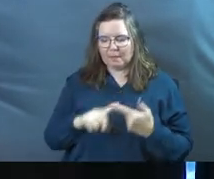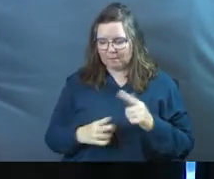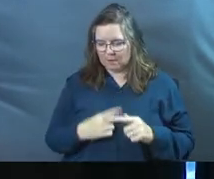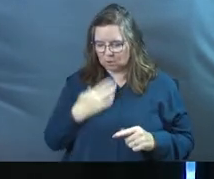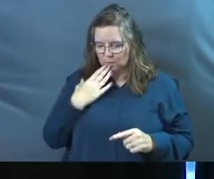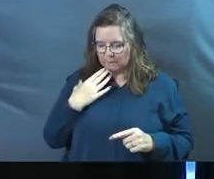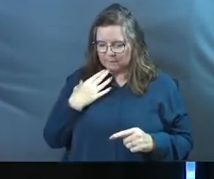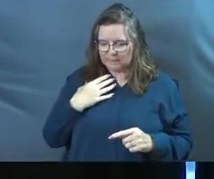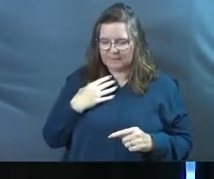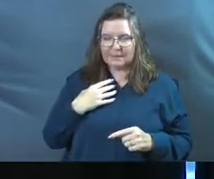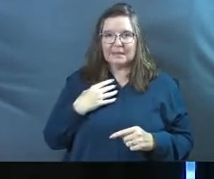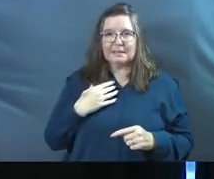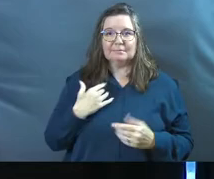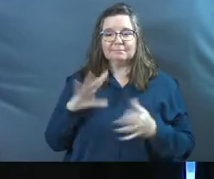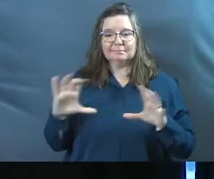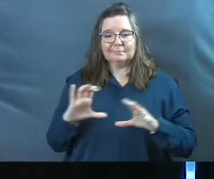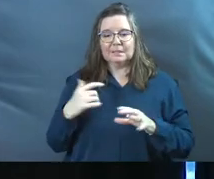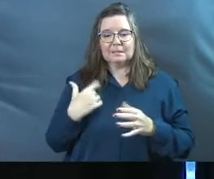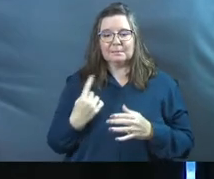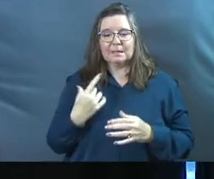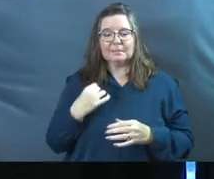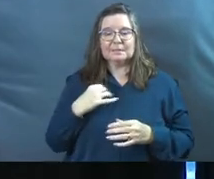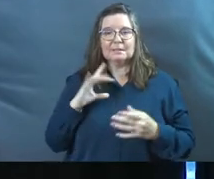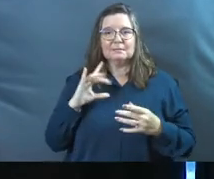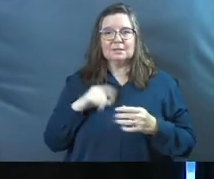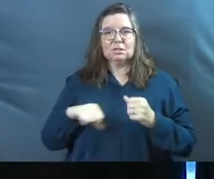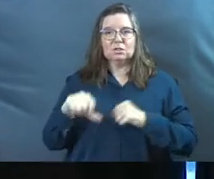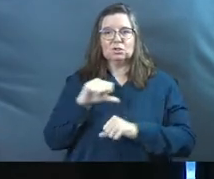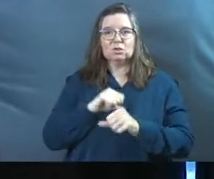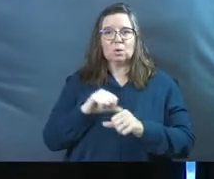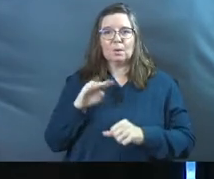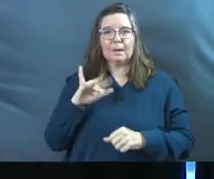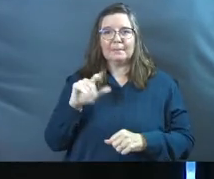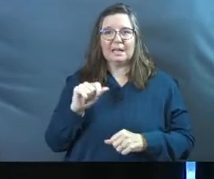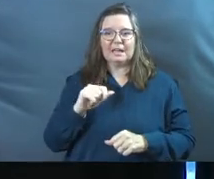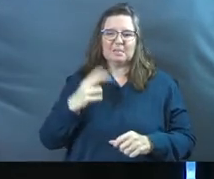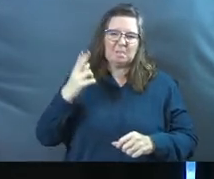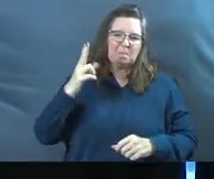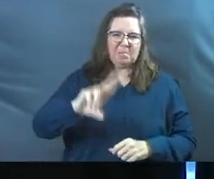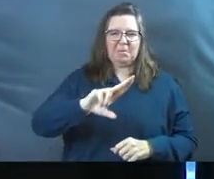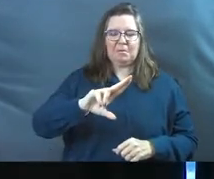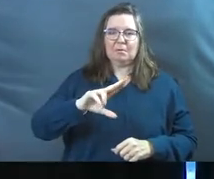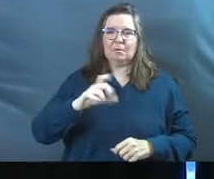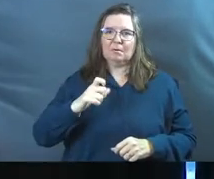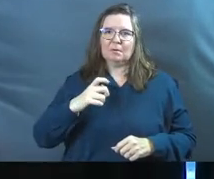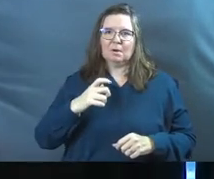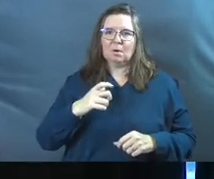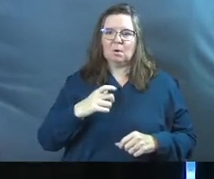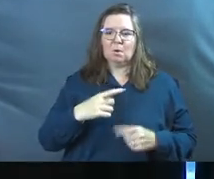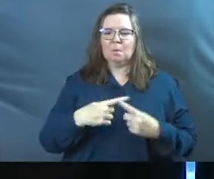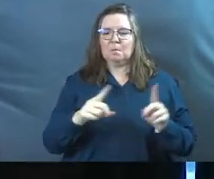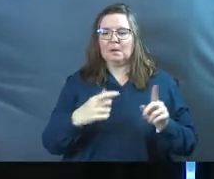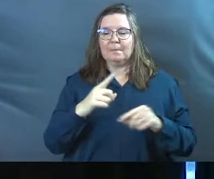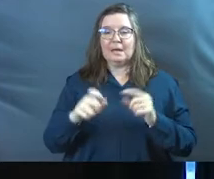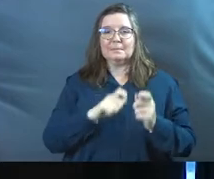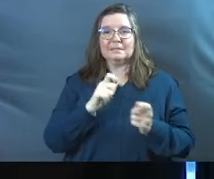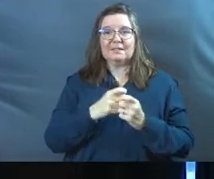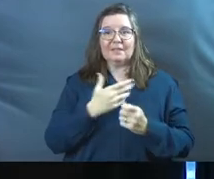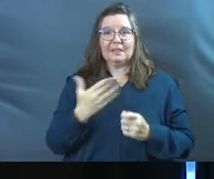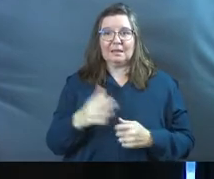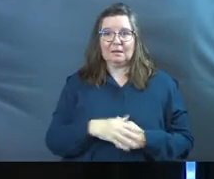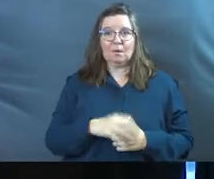know this thing that they did. Sometimes it's even a social media slam on them, right? And outing them about a particular